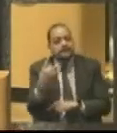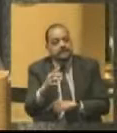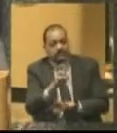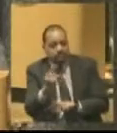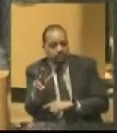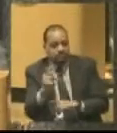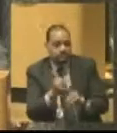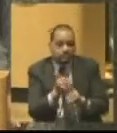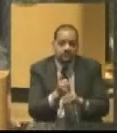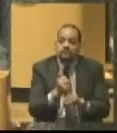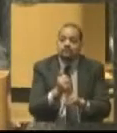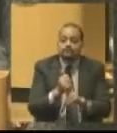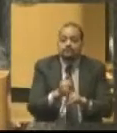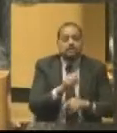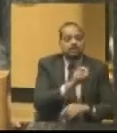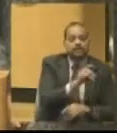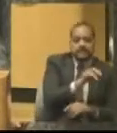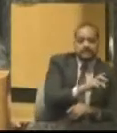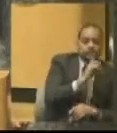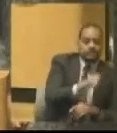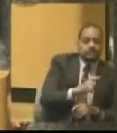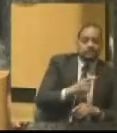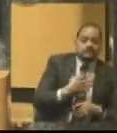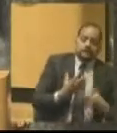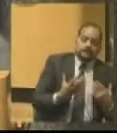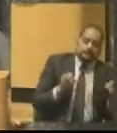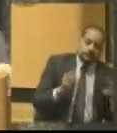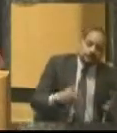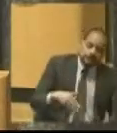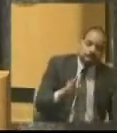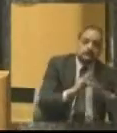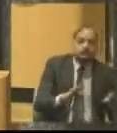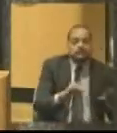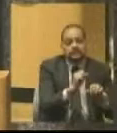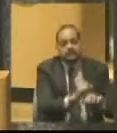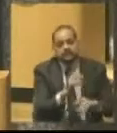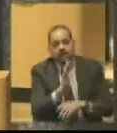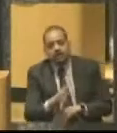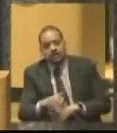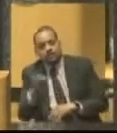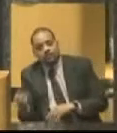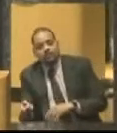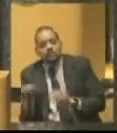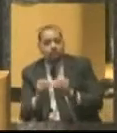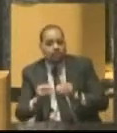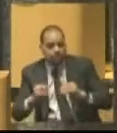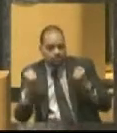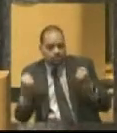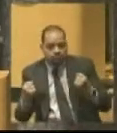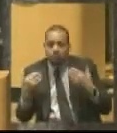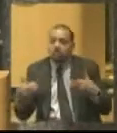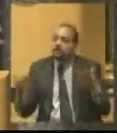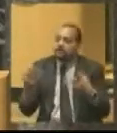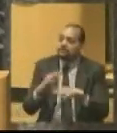reluctant emancipator. Emerson's was the great emancipator. Greeley claimed to speak for 20 million Northerners who were waiting anxiously